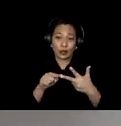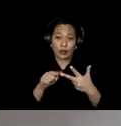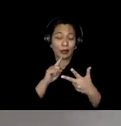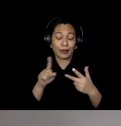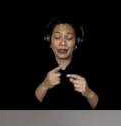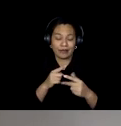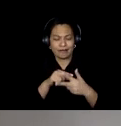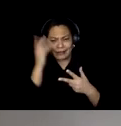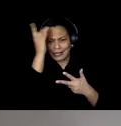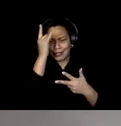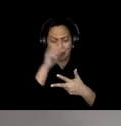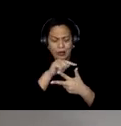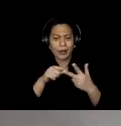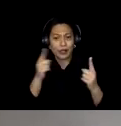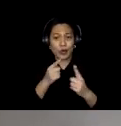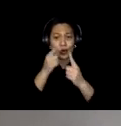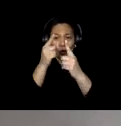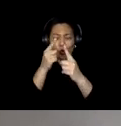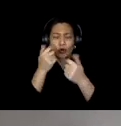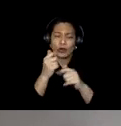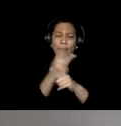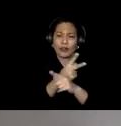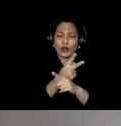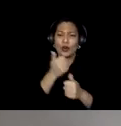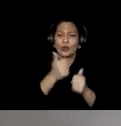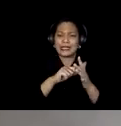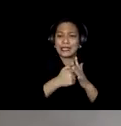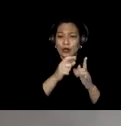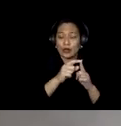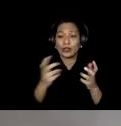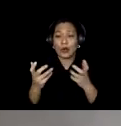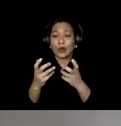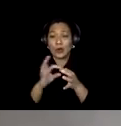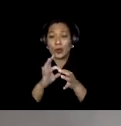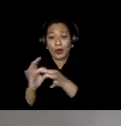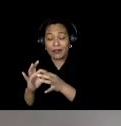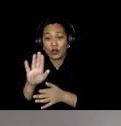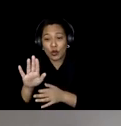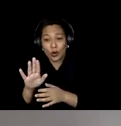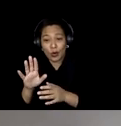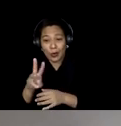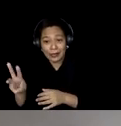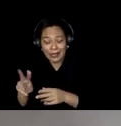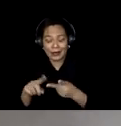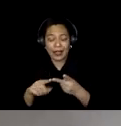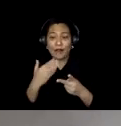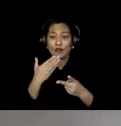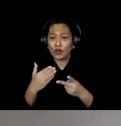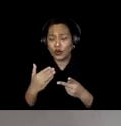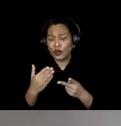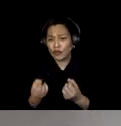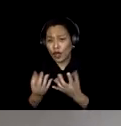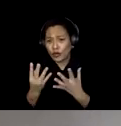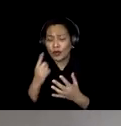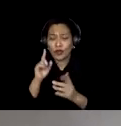is to think of keywords that are relevant to what's on your site, that have a fairly good search volume, but that are not